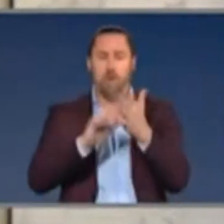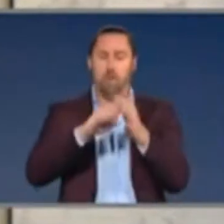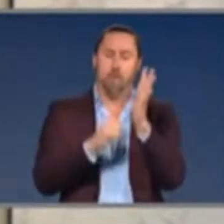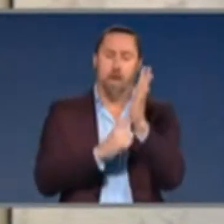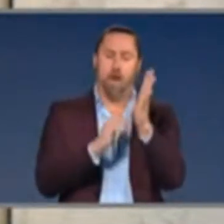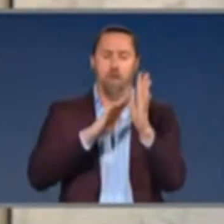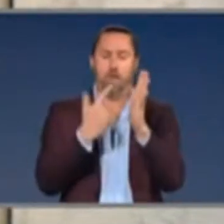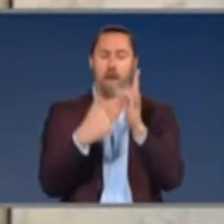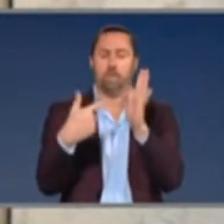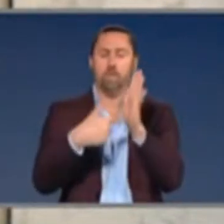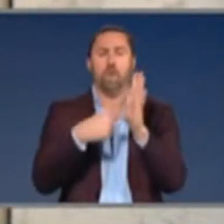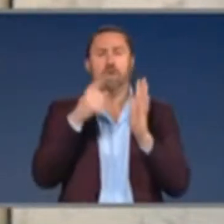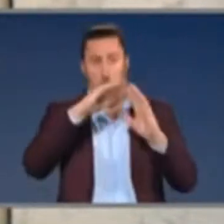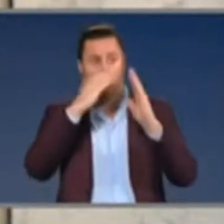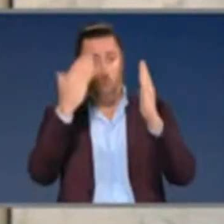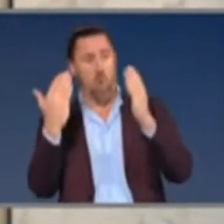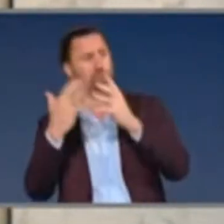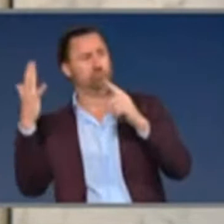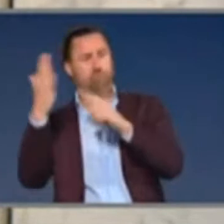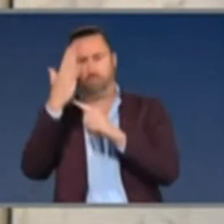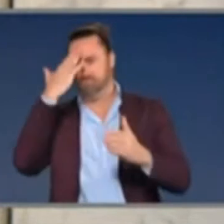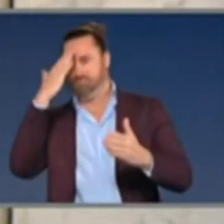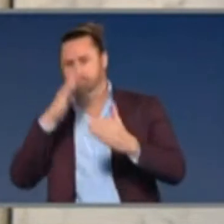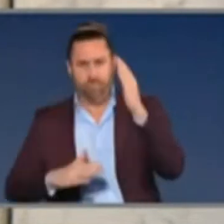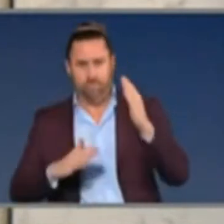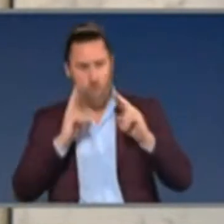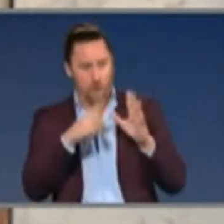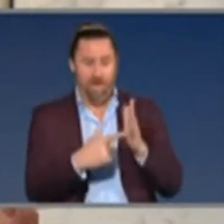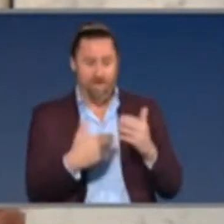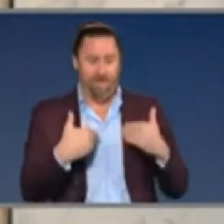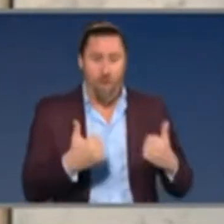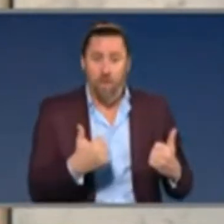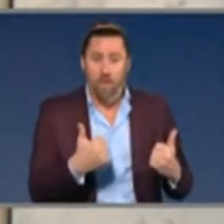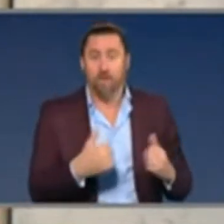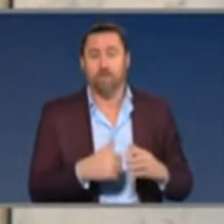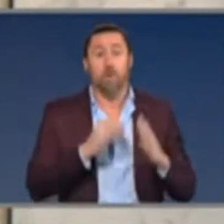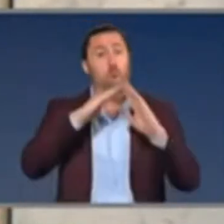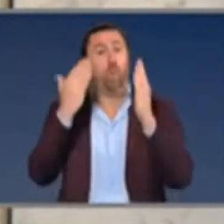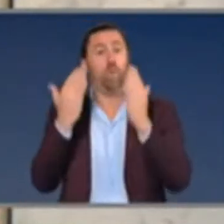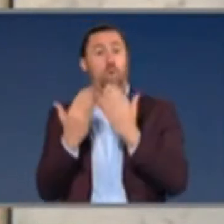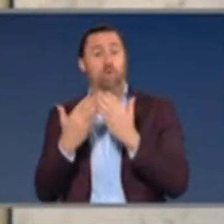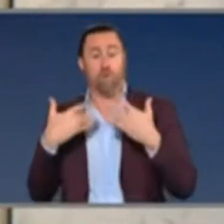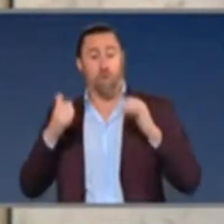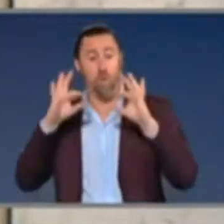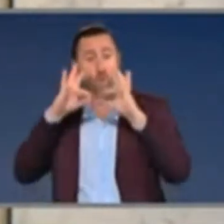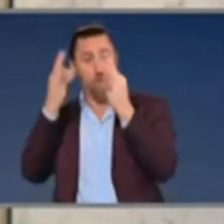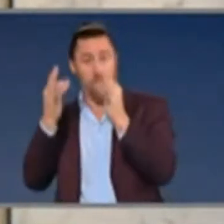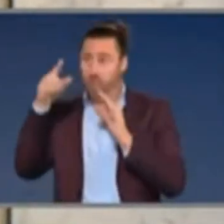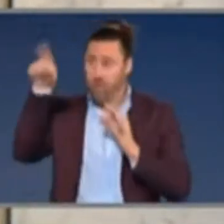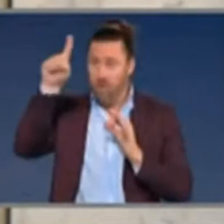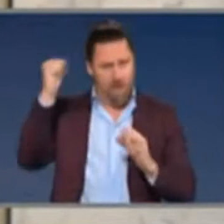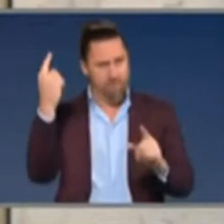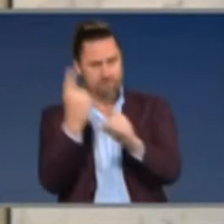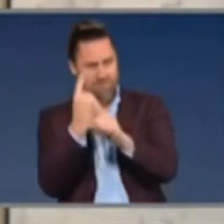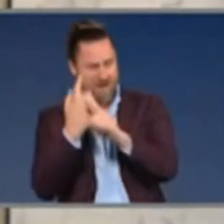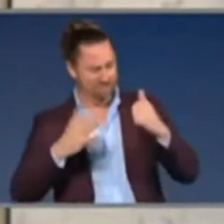world expert on this. He has spoken many times about this needing to be addressed in Australia. The World Health Organisation wants it addressed. We want